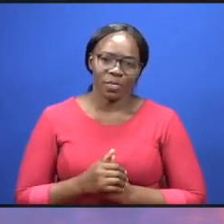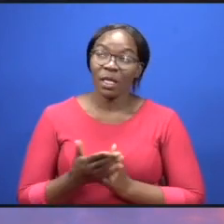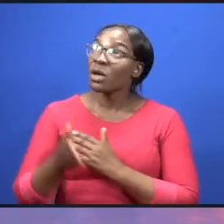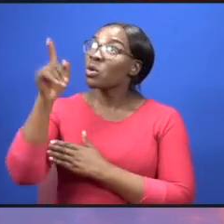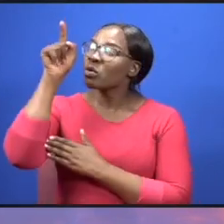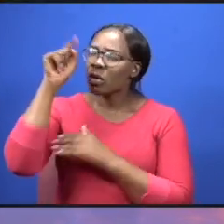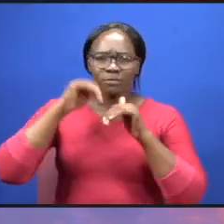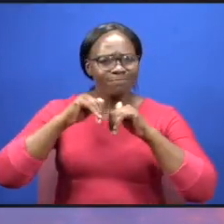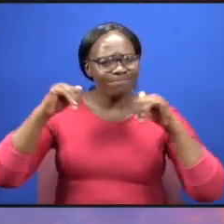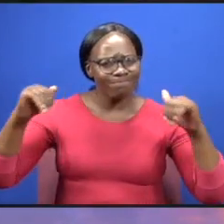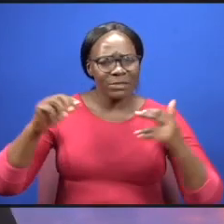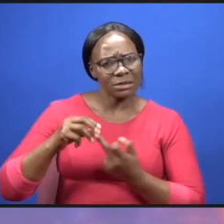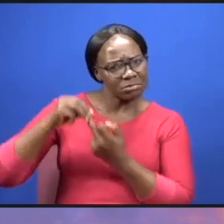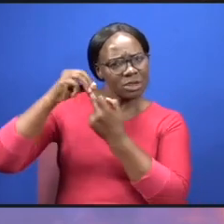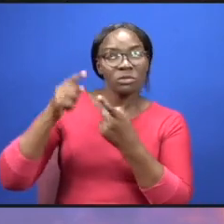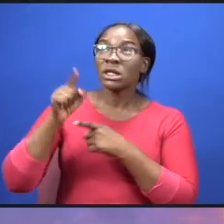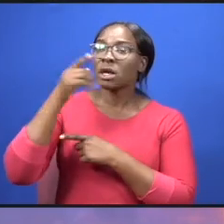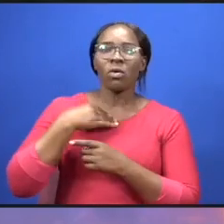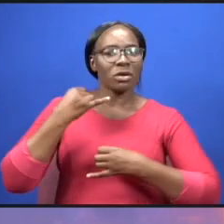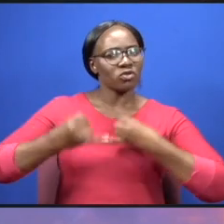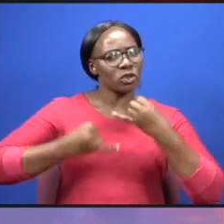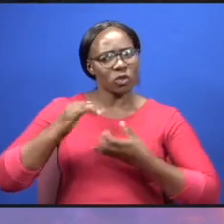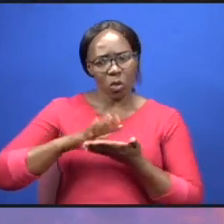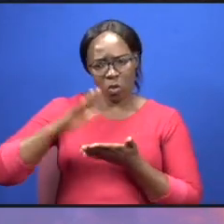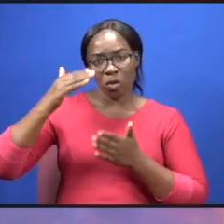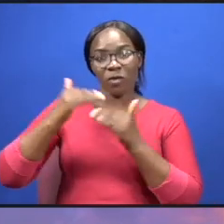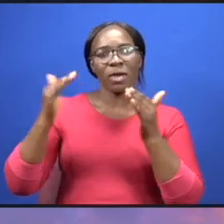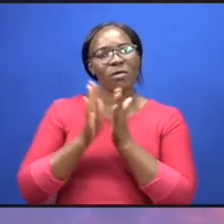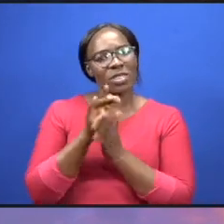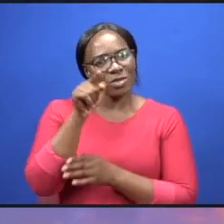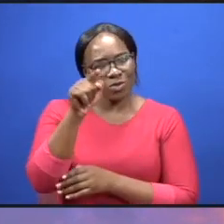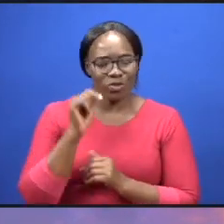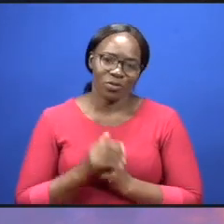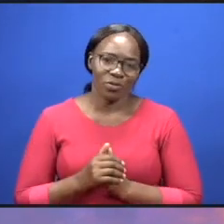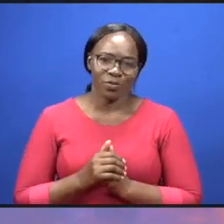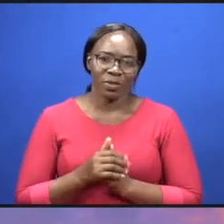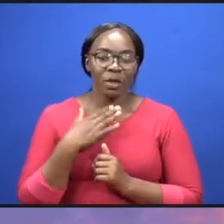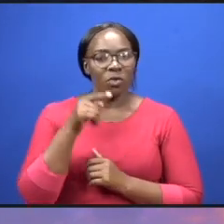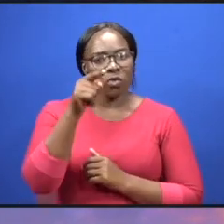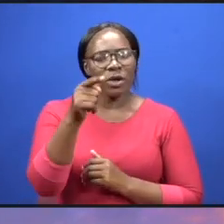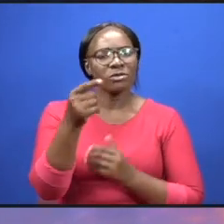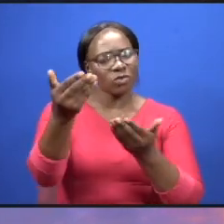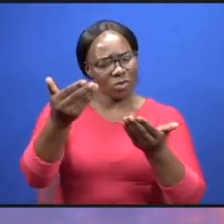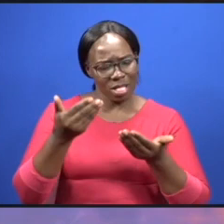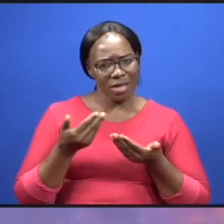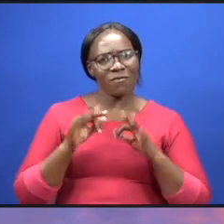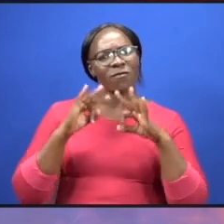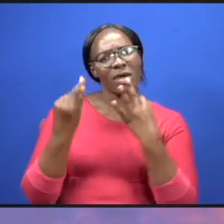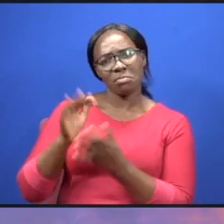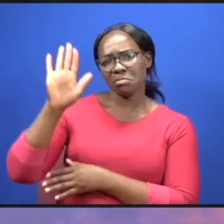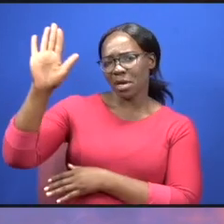is set apart, but he wants to enjoy the glories of heaven with you. He wants to draw you into his